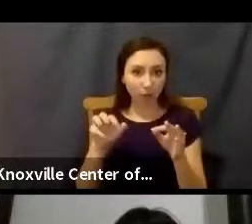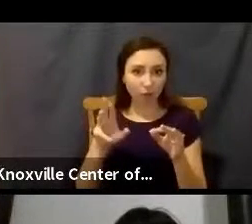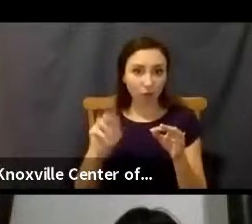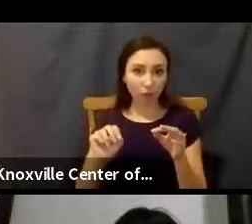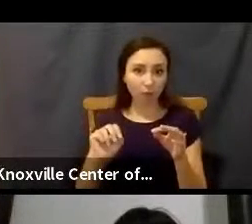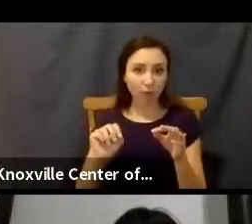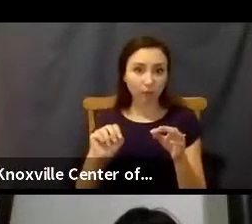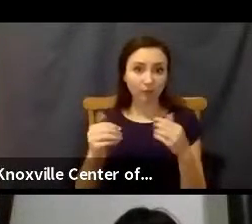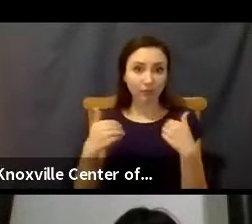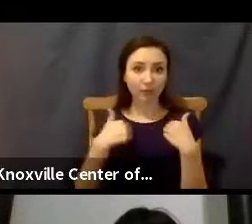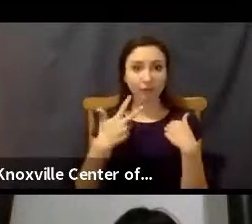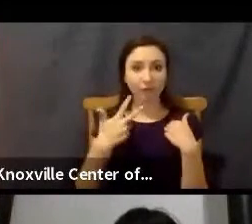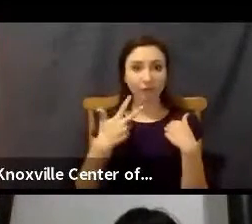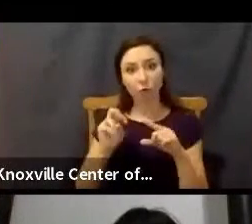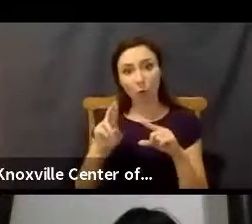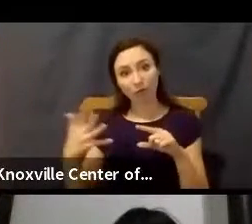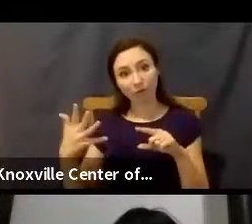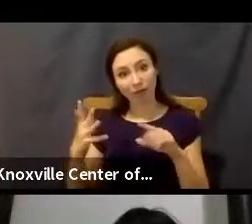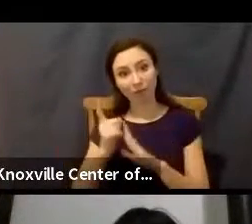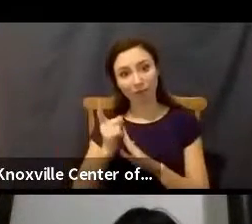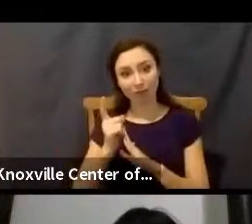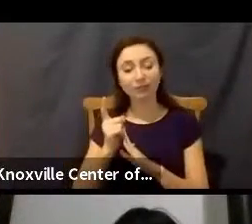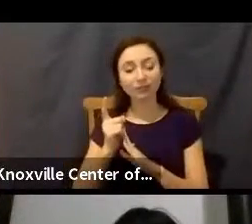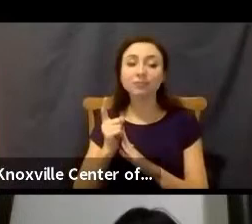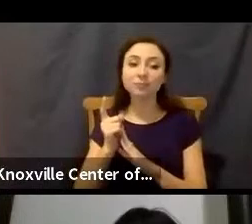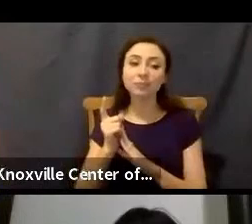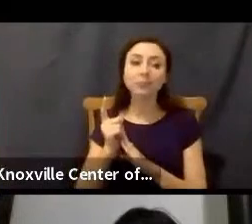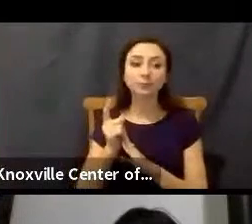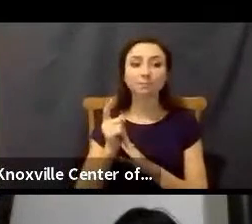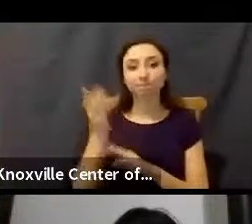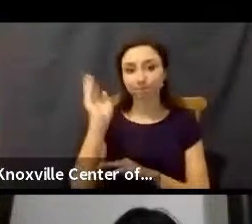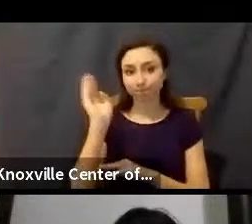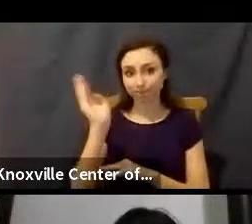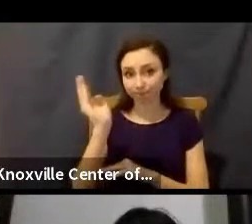residents will have 3 or 5 minutes. That's and